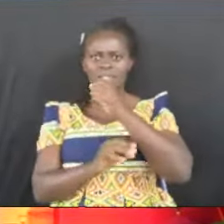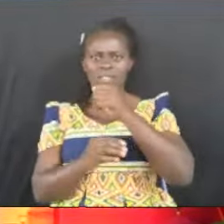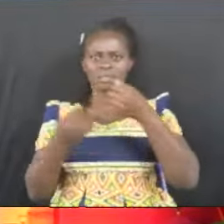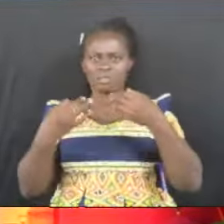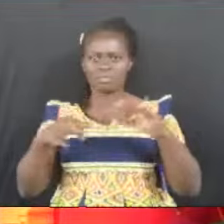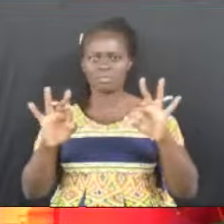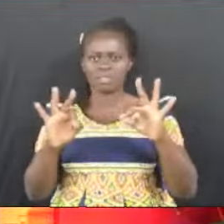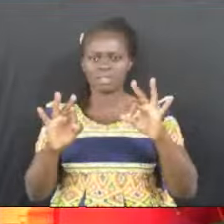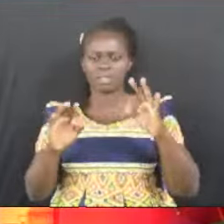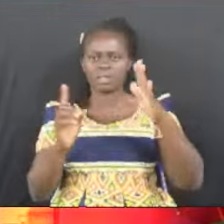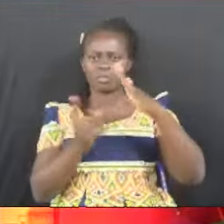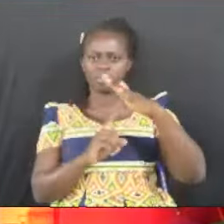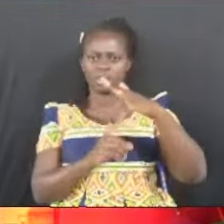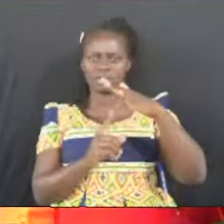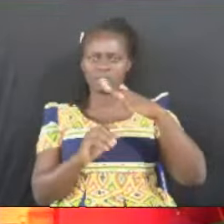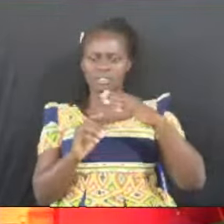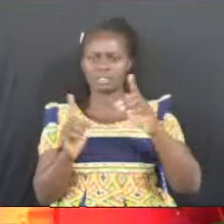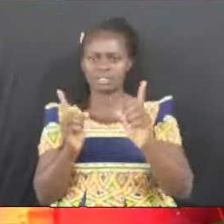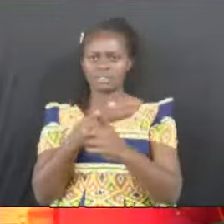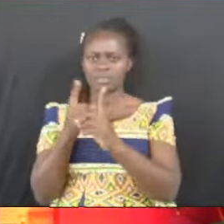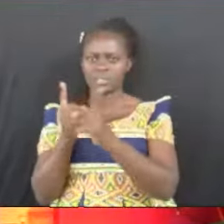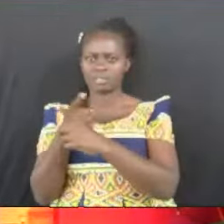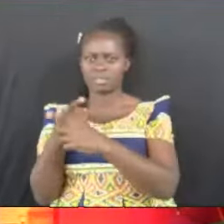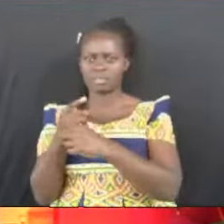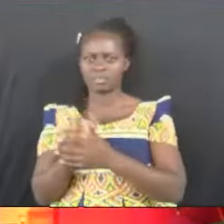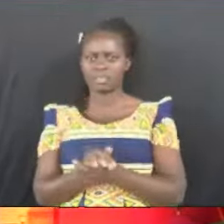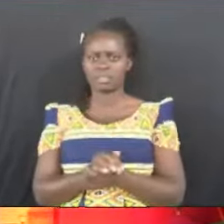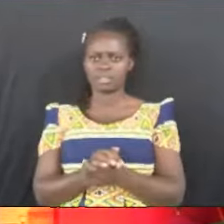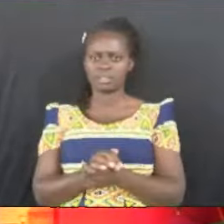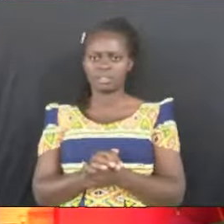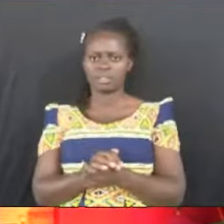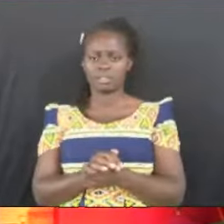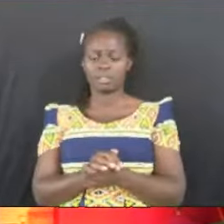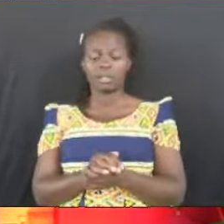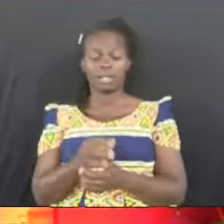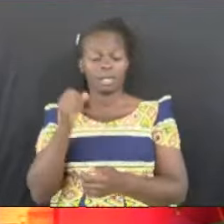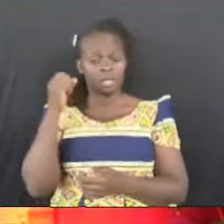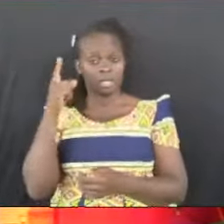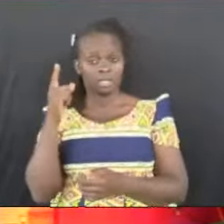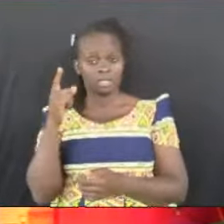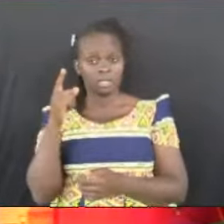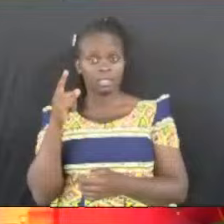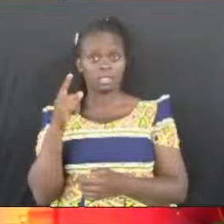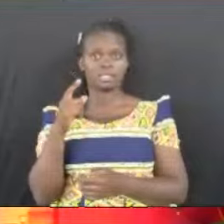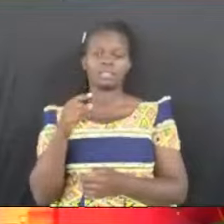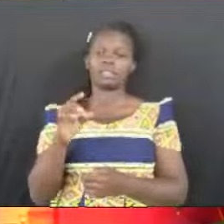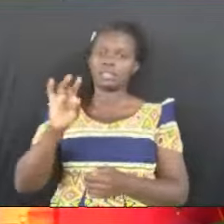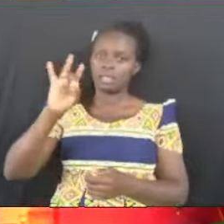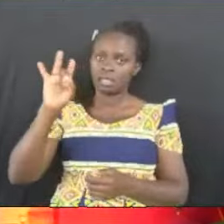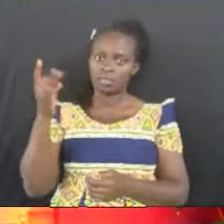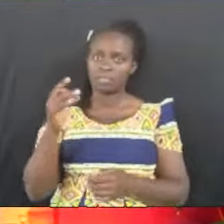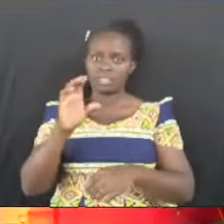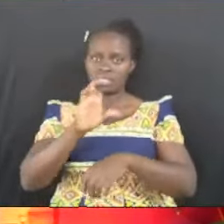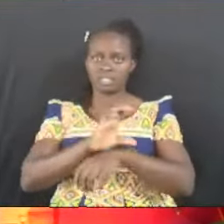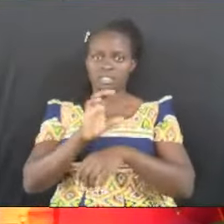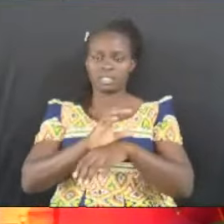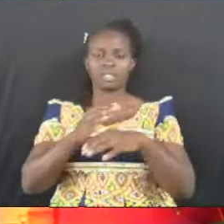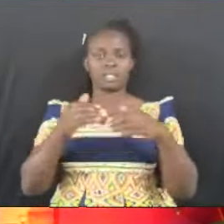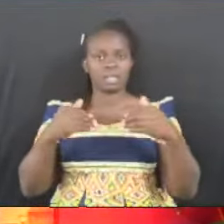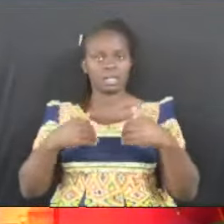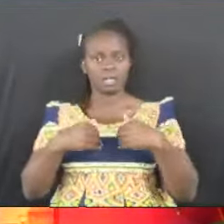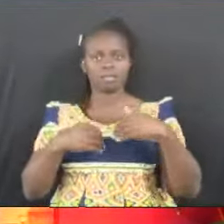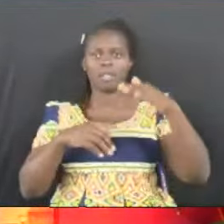See? So the Adventist Church has its Ministry of Foreign Affairs, and that is what PAL department